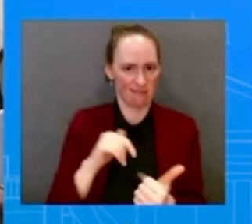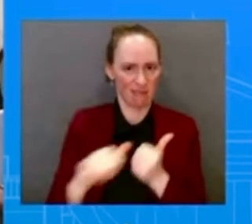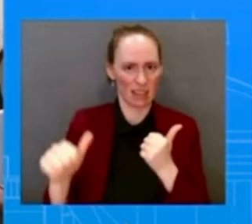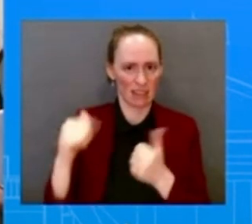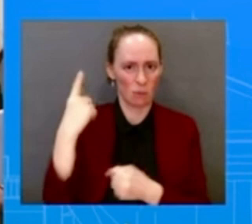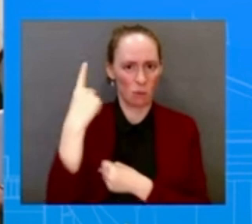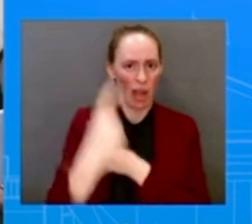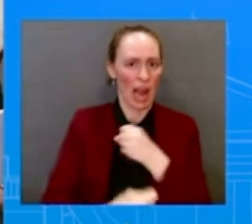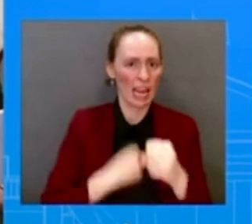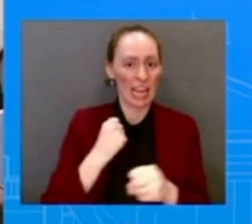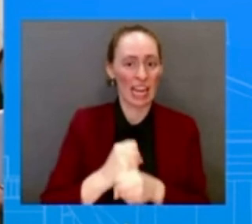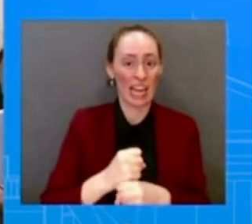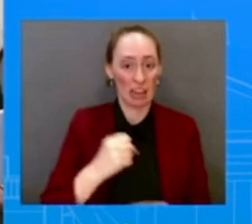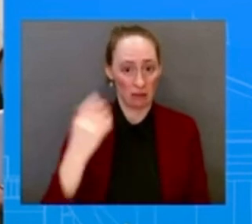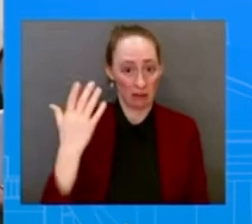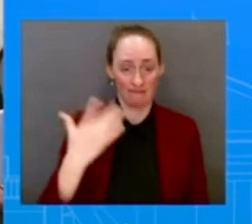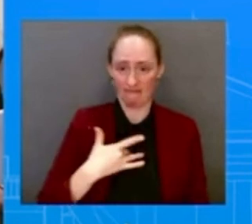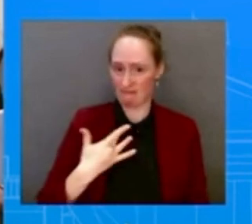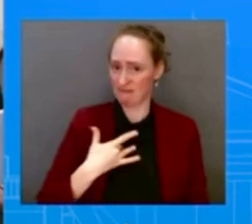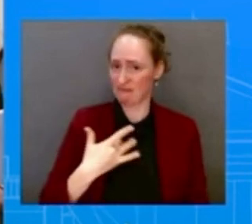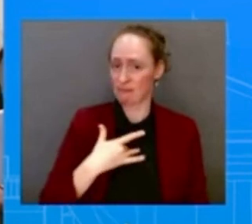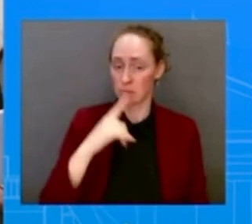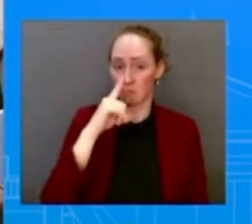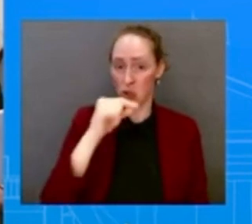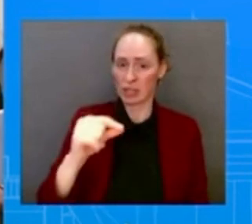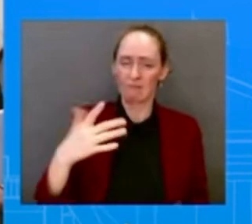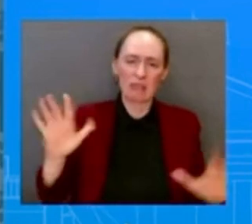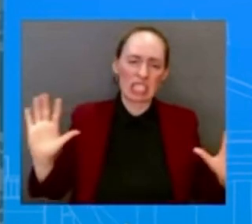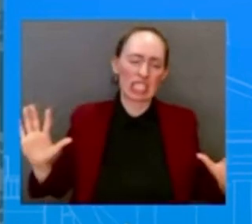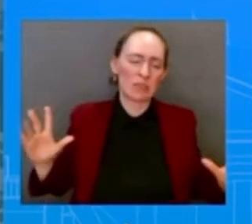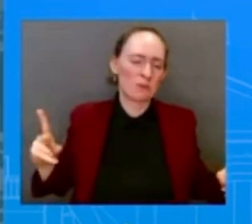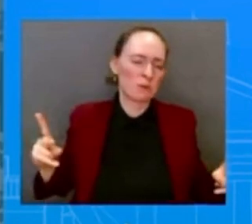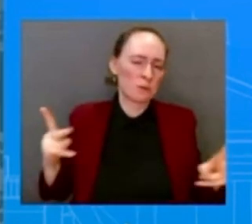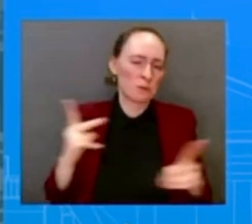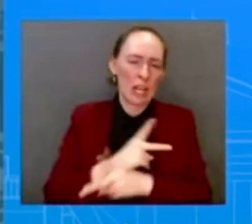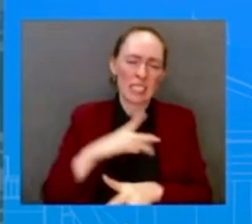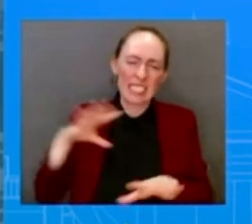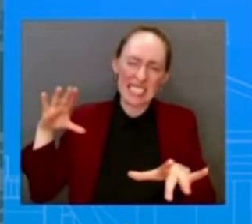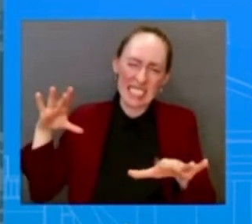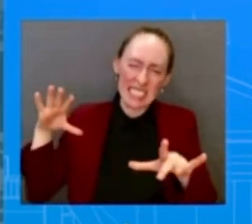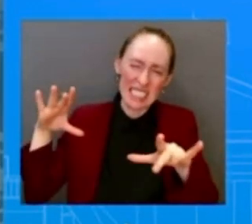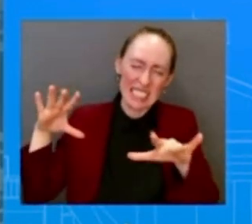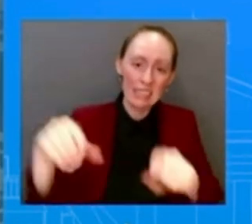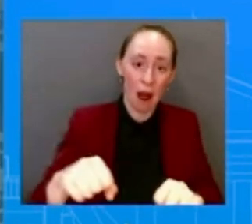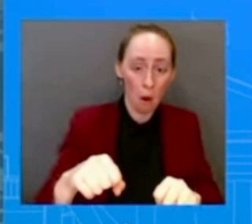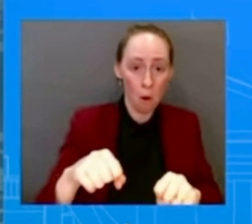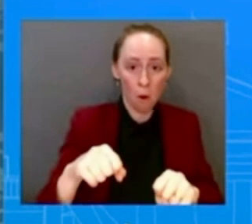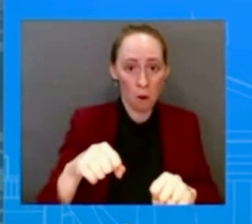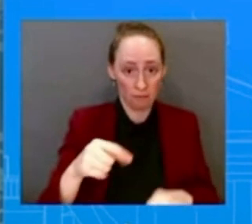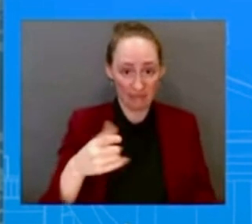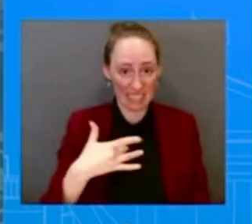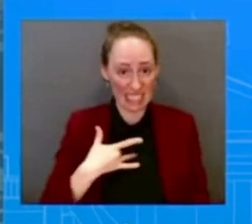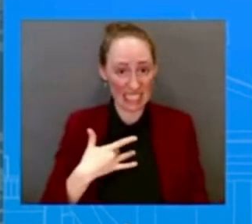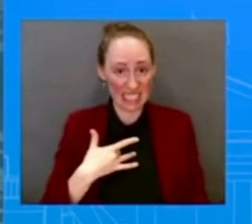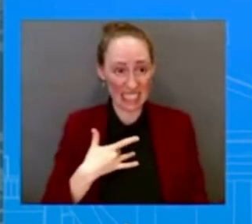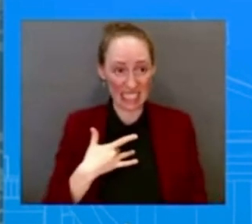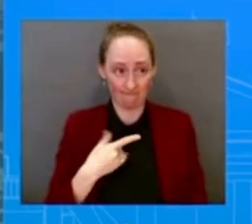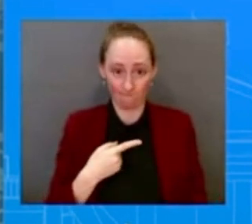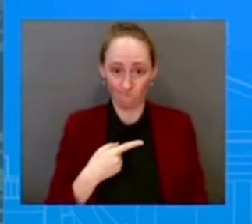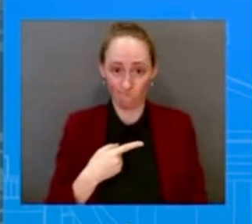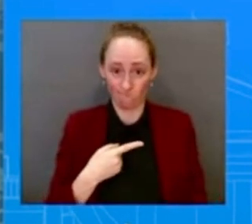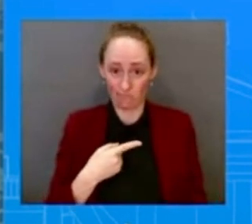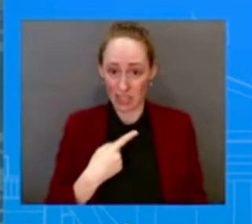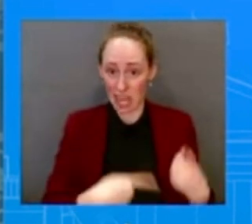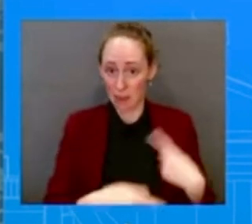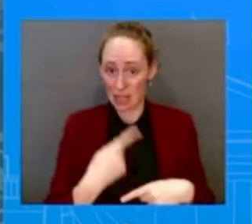offensive. Are you seeing any signs of that being in the works? What we see, Jonathan, is that the Russians continue